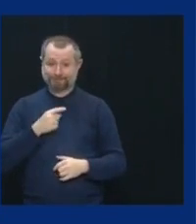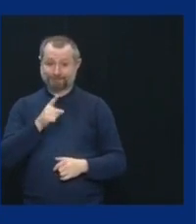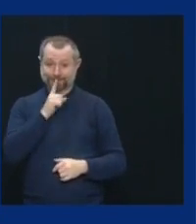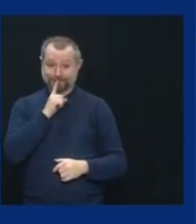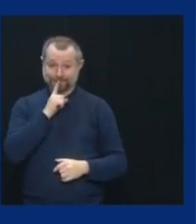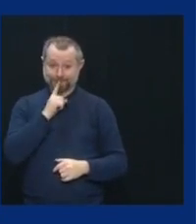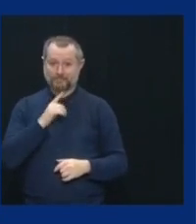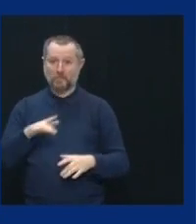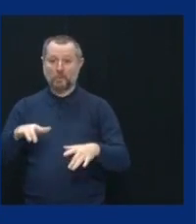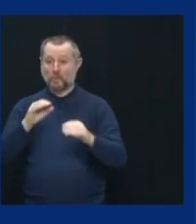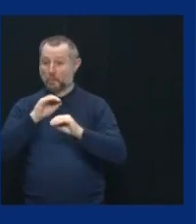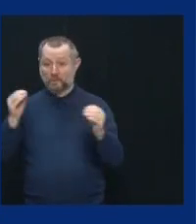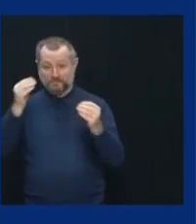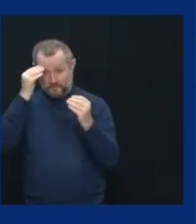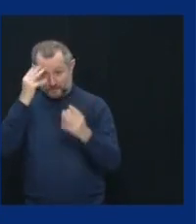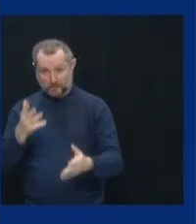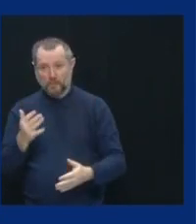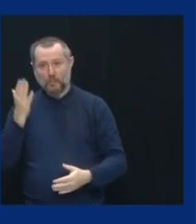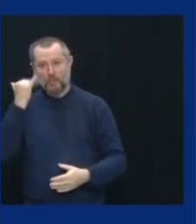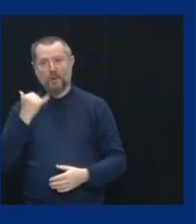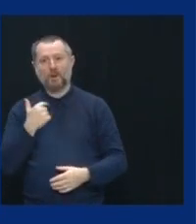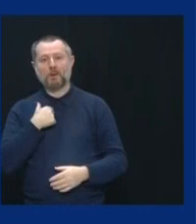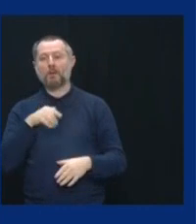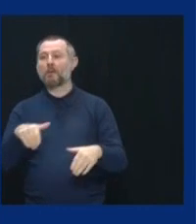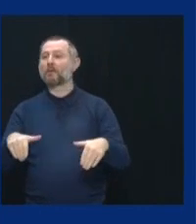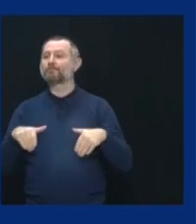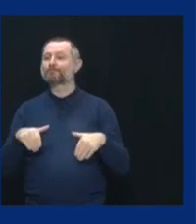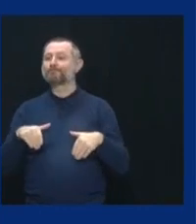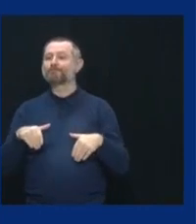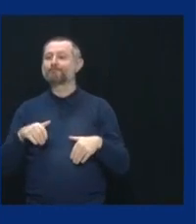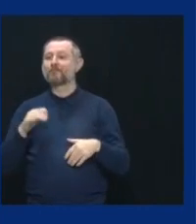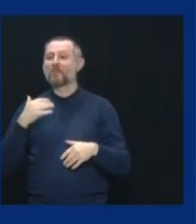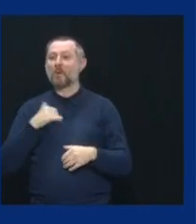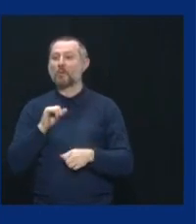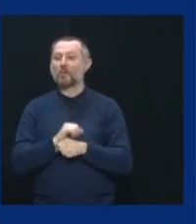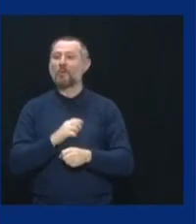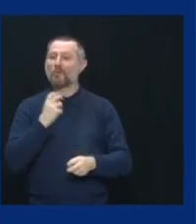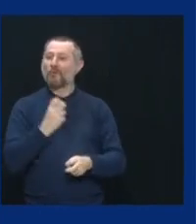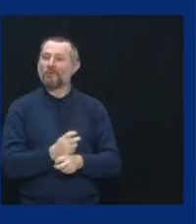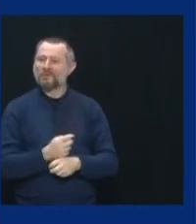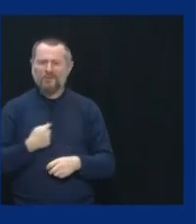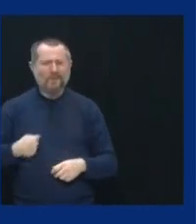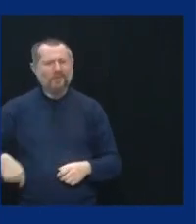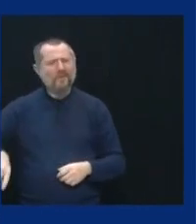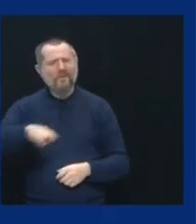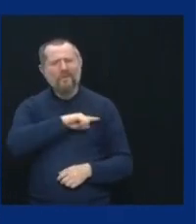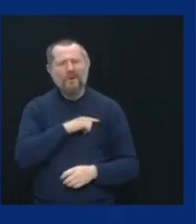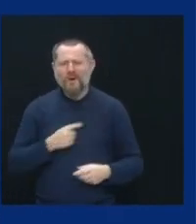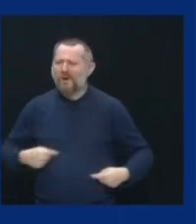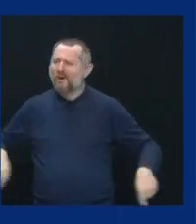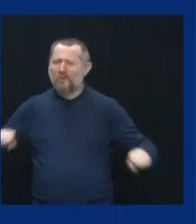not because people weren't working hard, Mike, because you know how hard people were working.